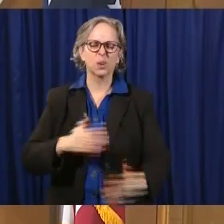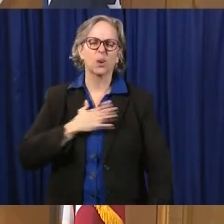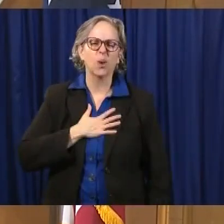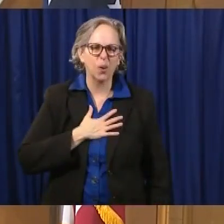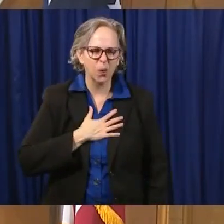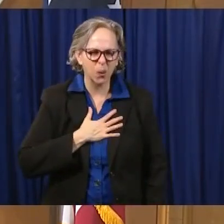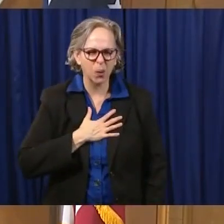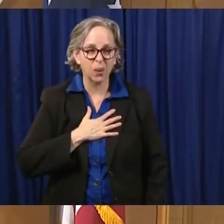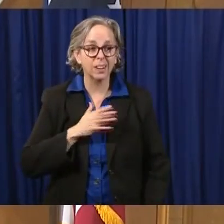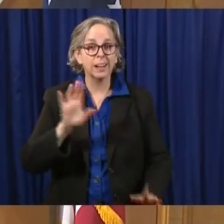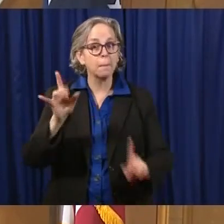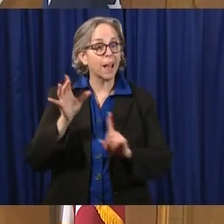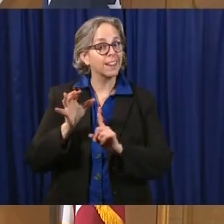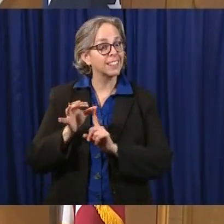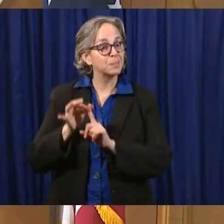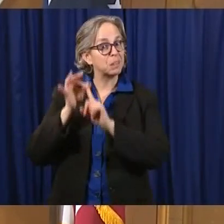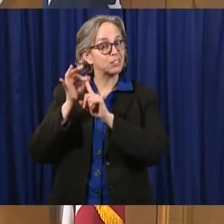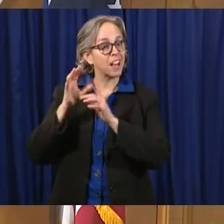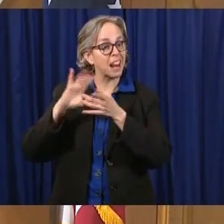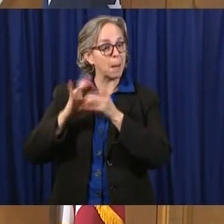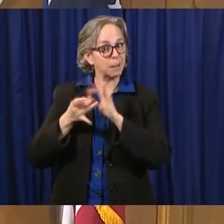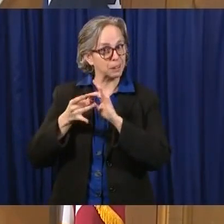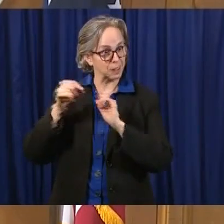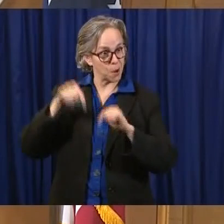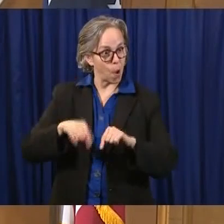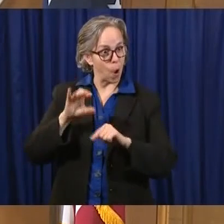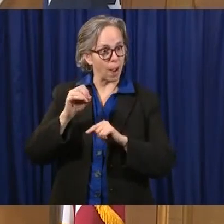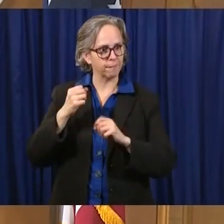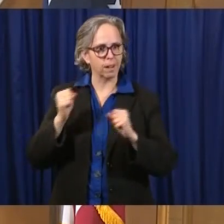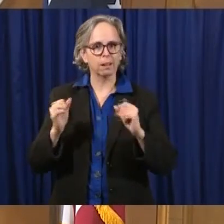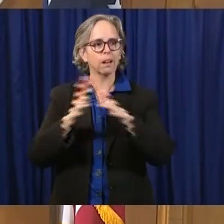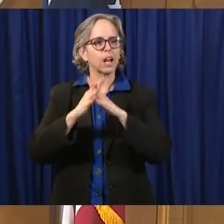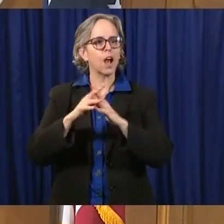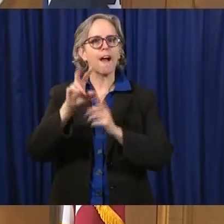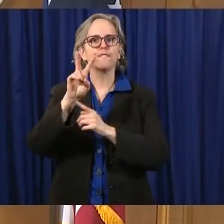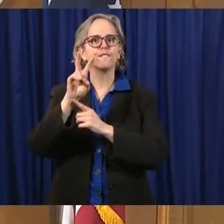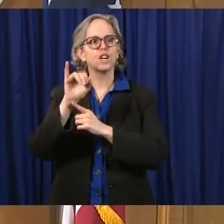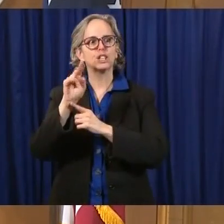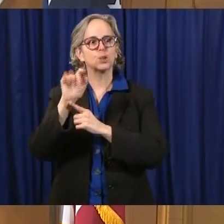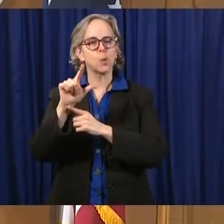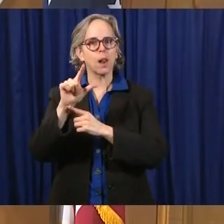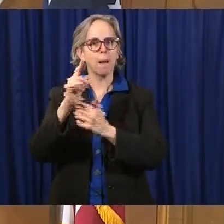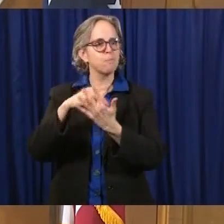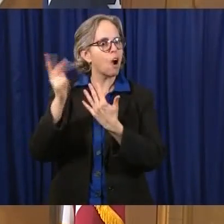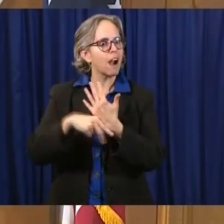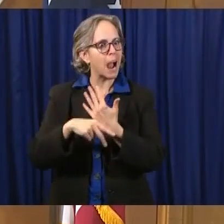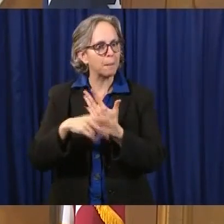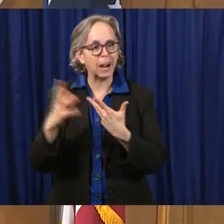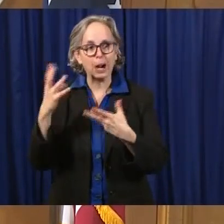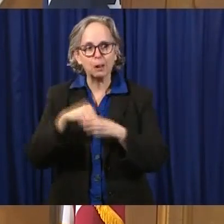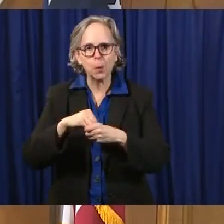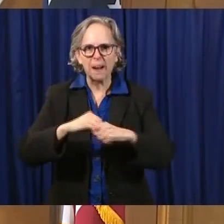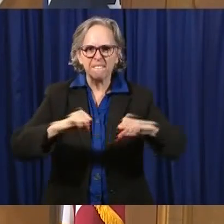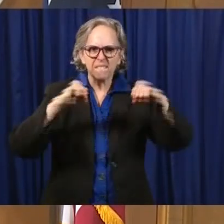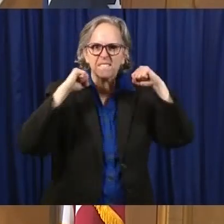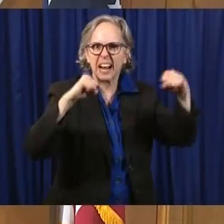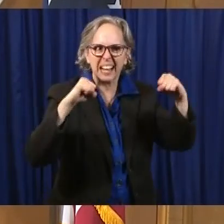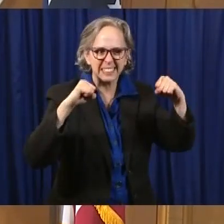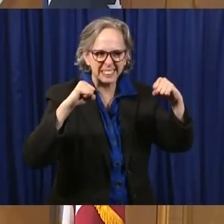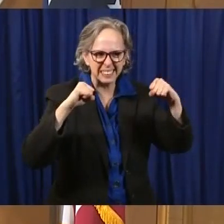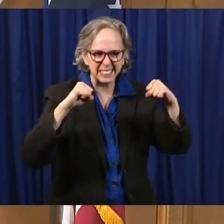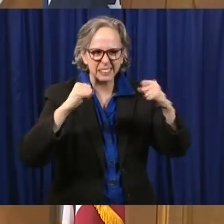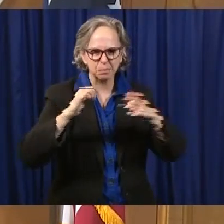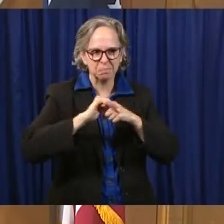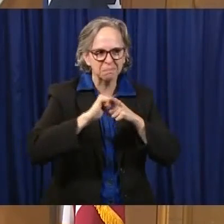a virtual program that includes content such as fitness routines, resources for both physical and mental health,